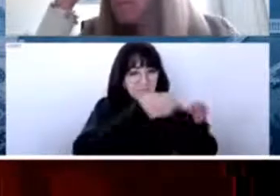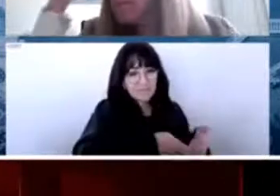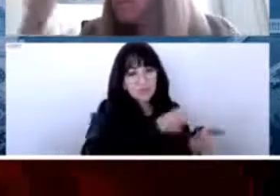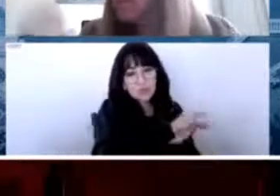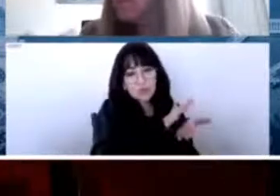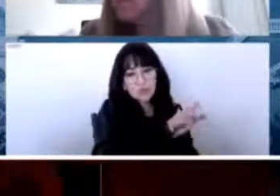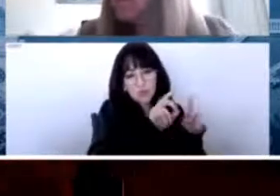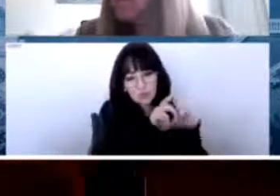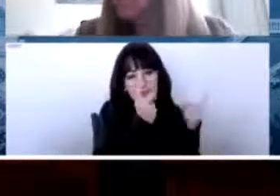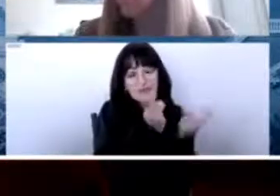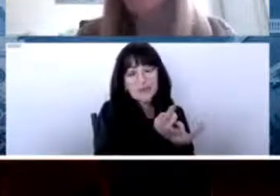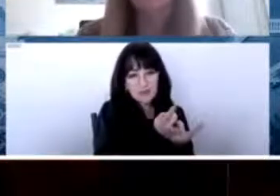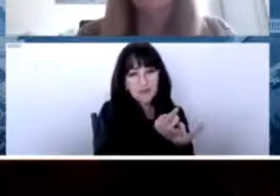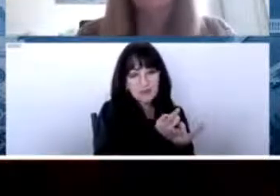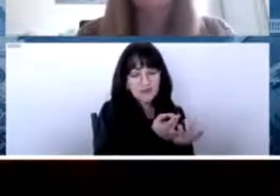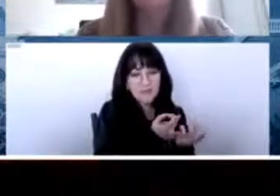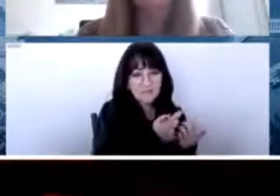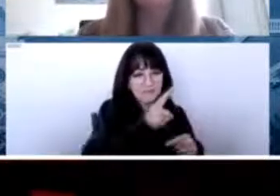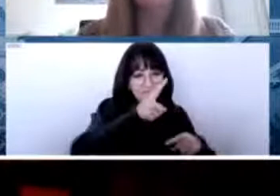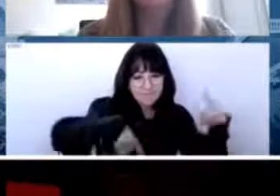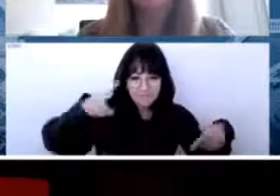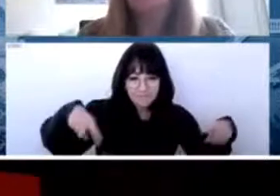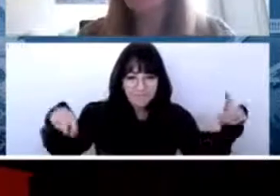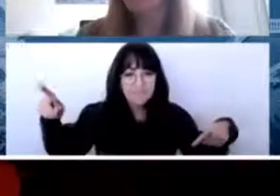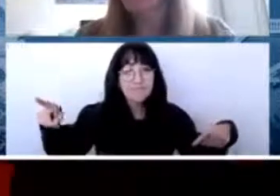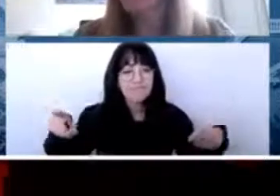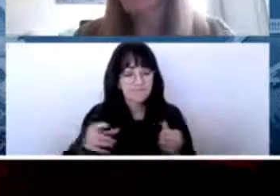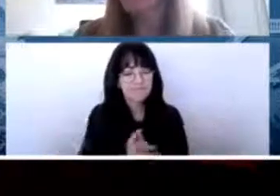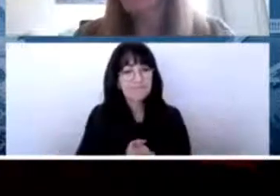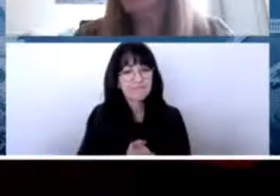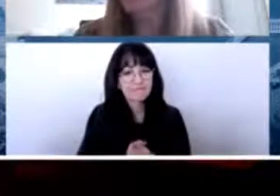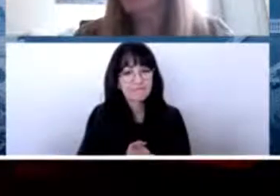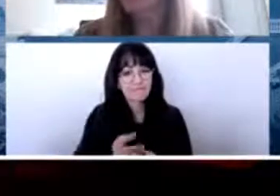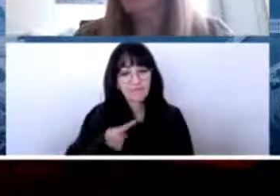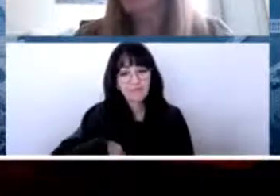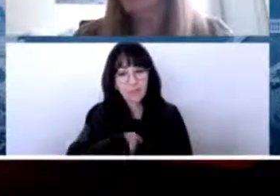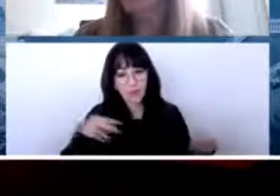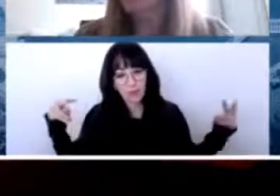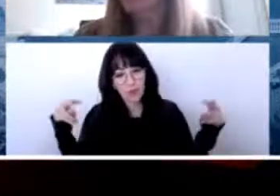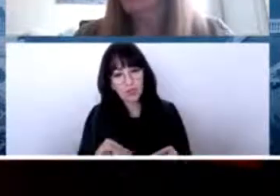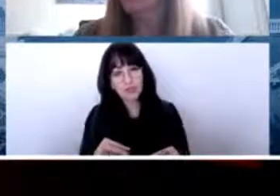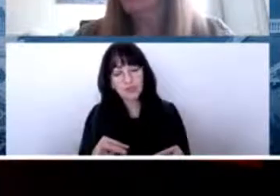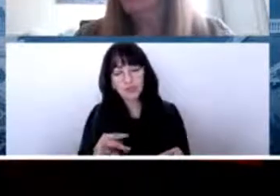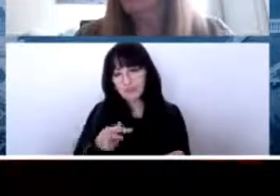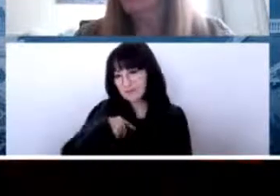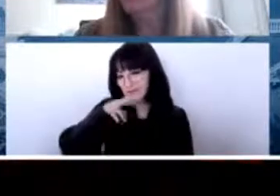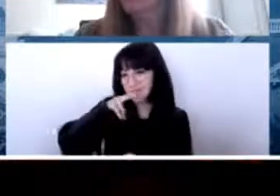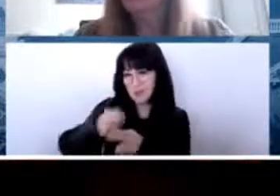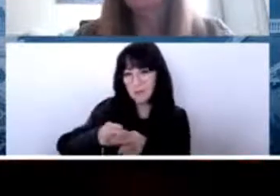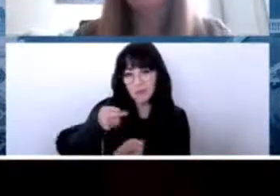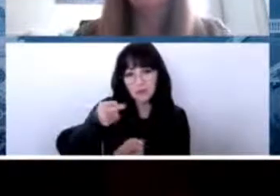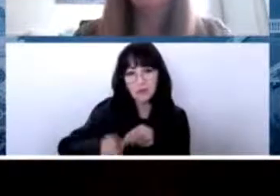different in that respect. We are looking at, I mentioned it briefly, whether there's